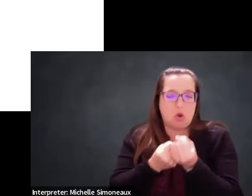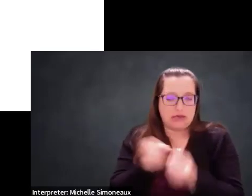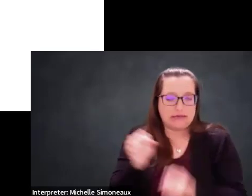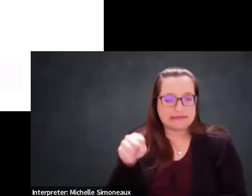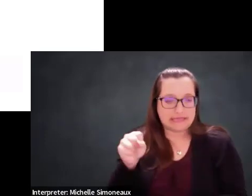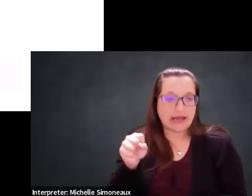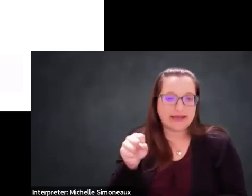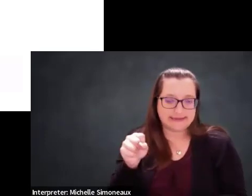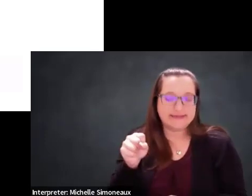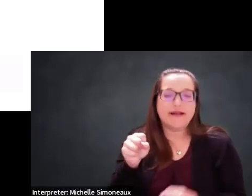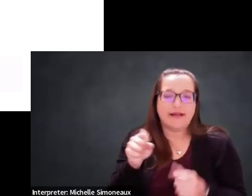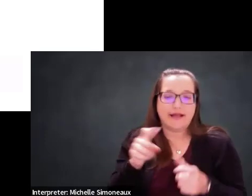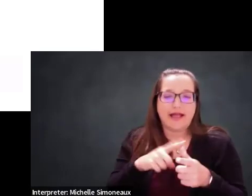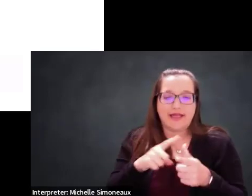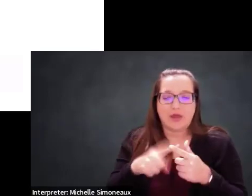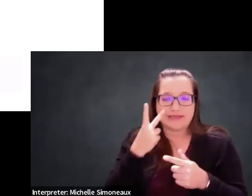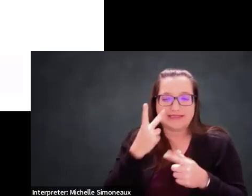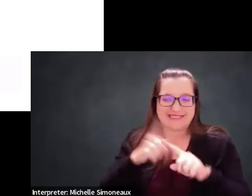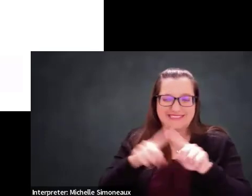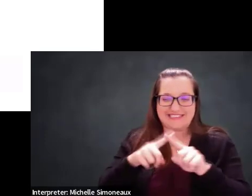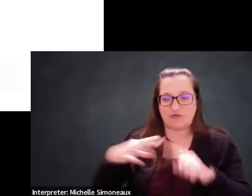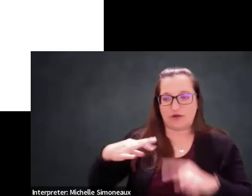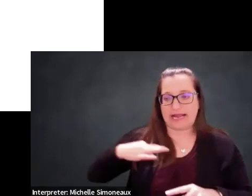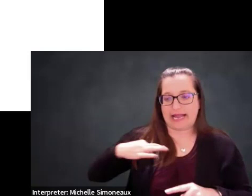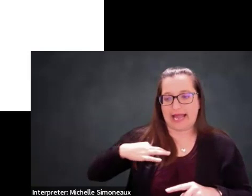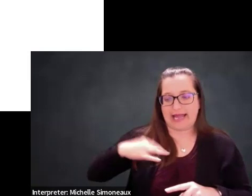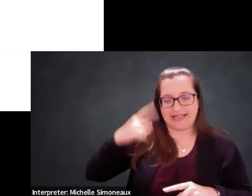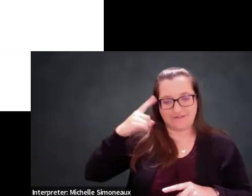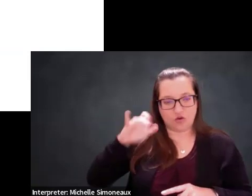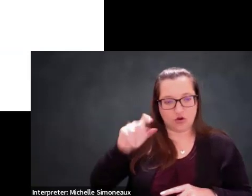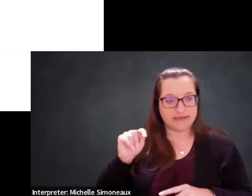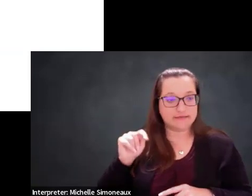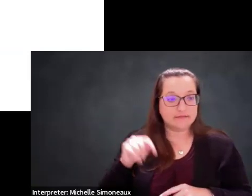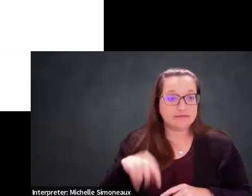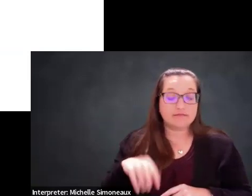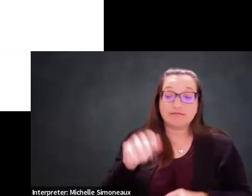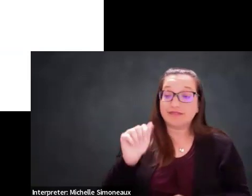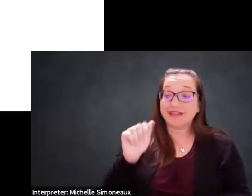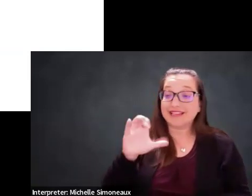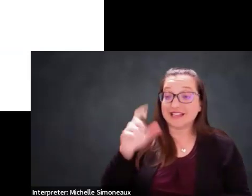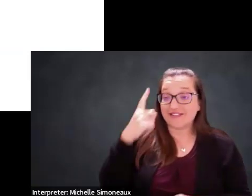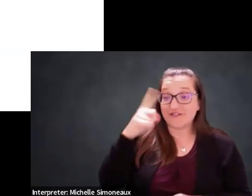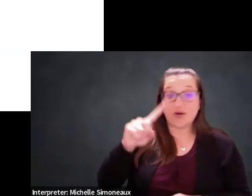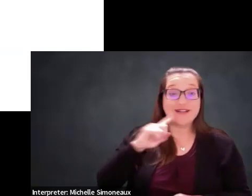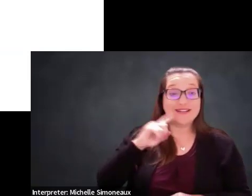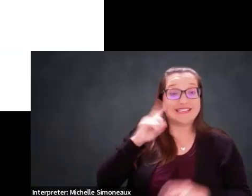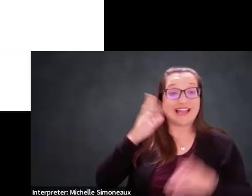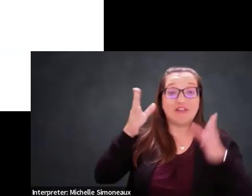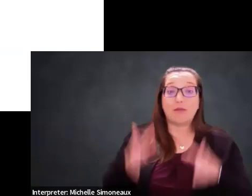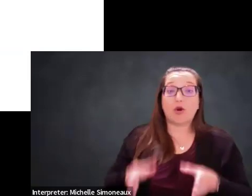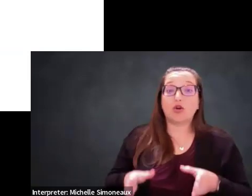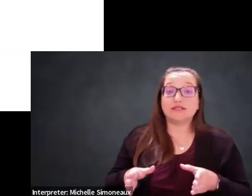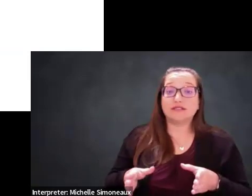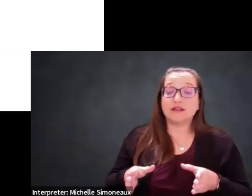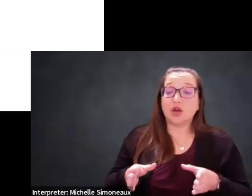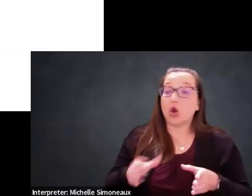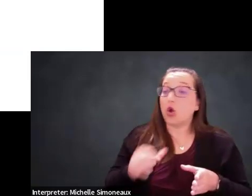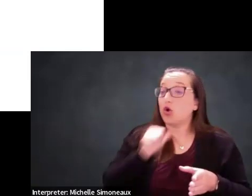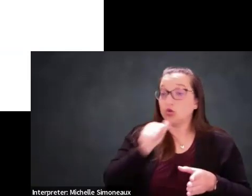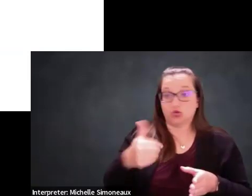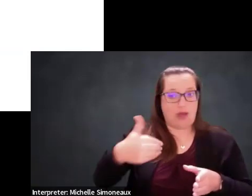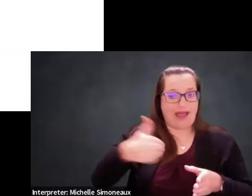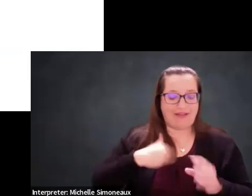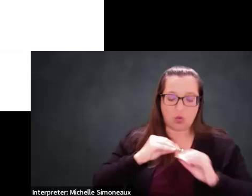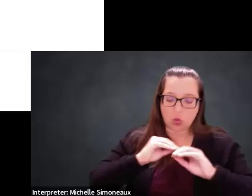And that's where we're going to look at different types of candidates for that. But an AAC device is not for a deaf person who, who does not present with a language disorder,